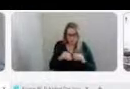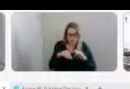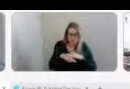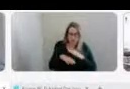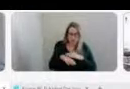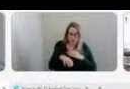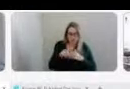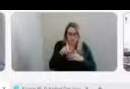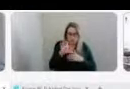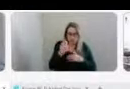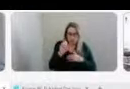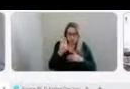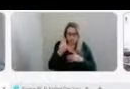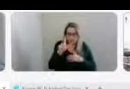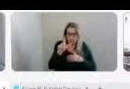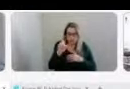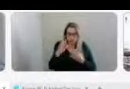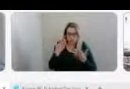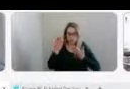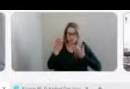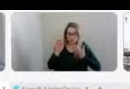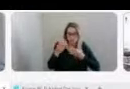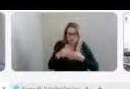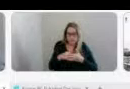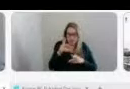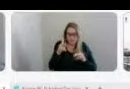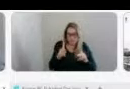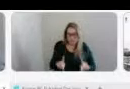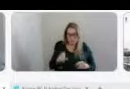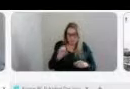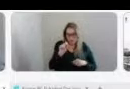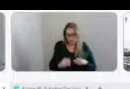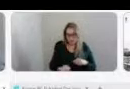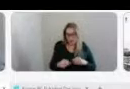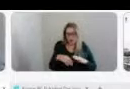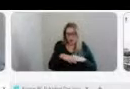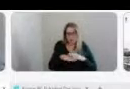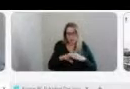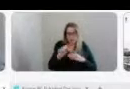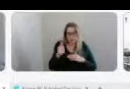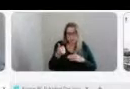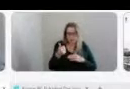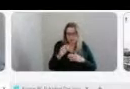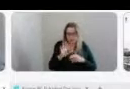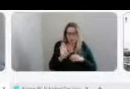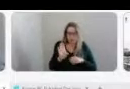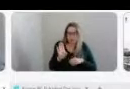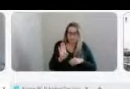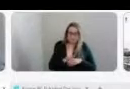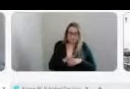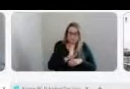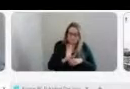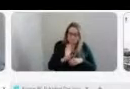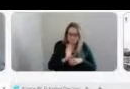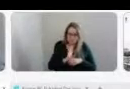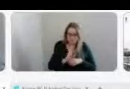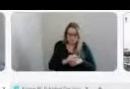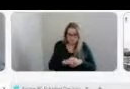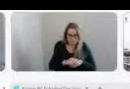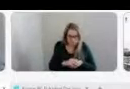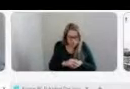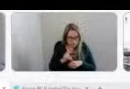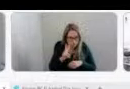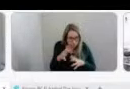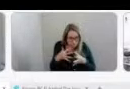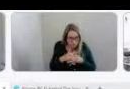cable company's services people in the southern part get access to the other company services it's like two football teams